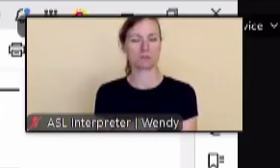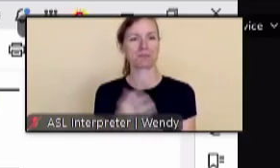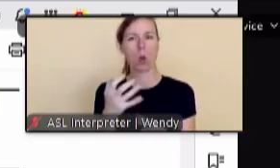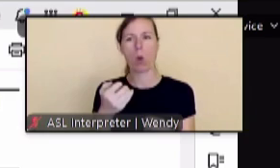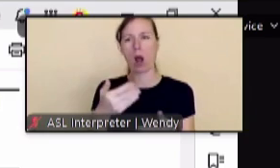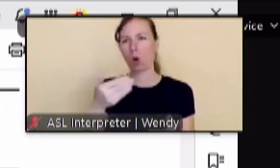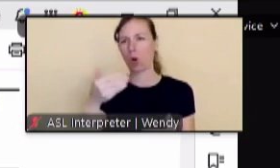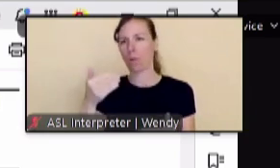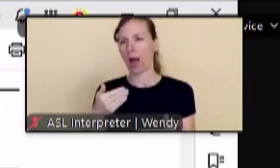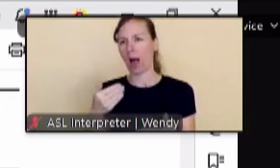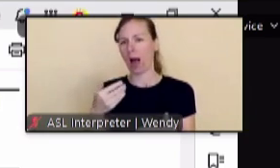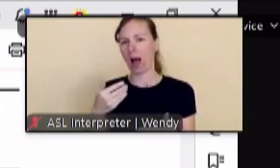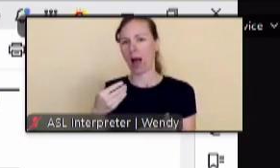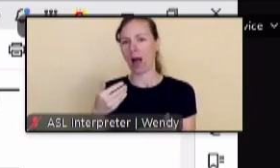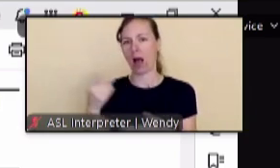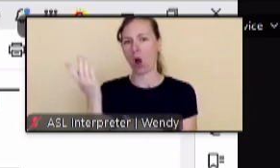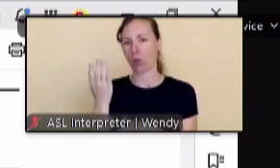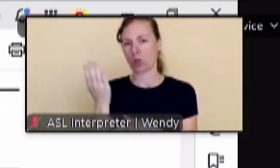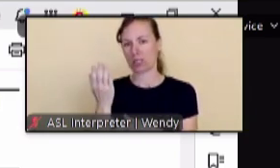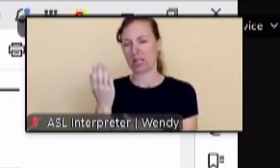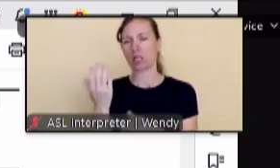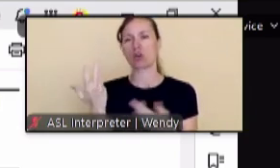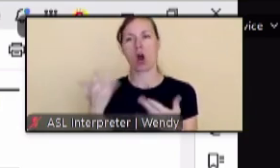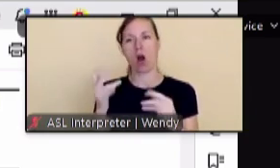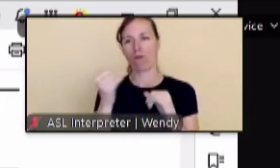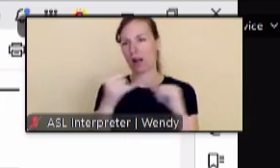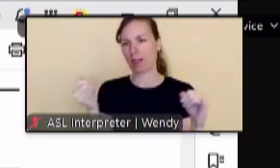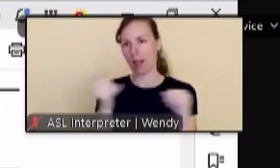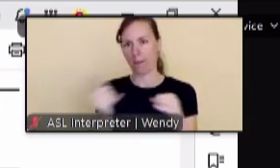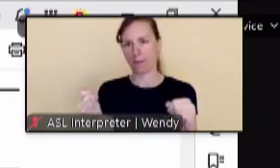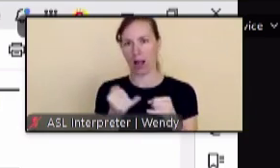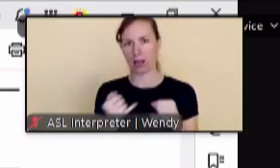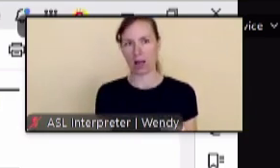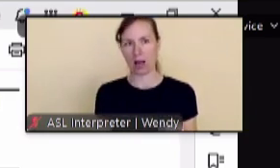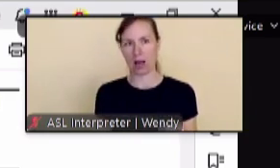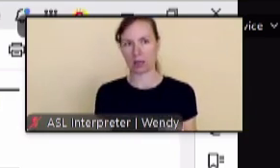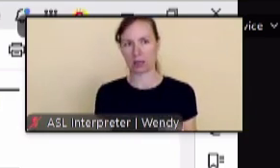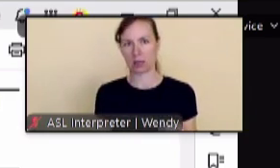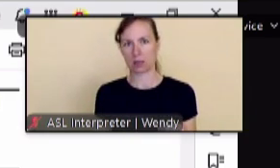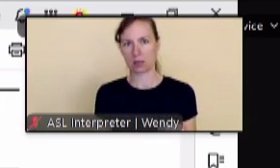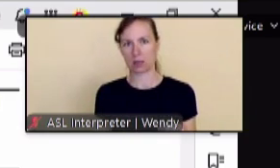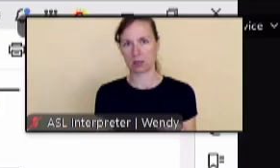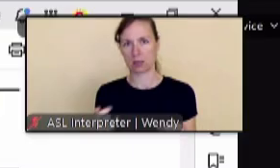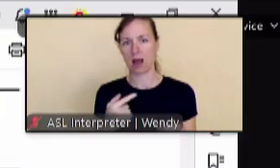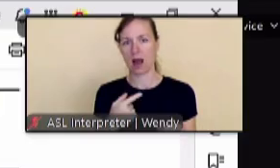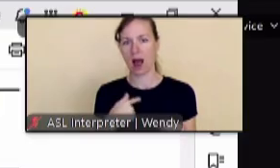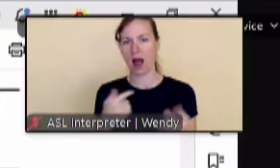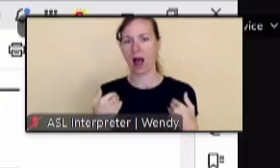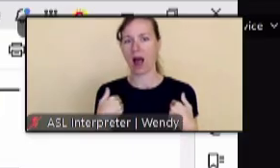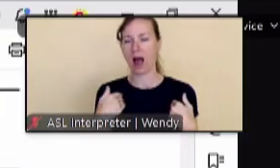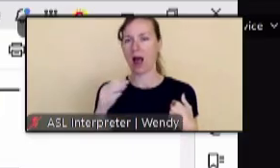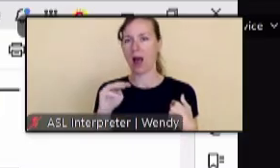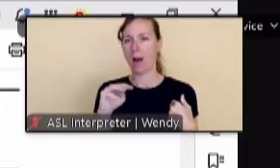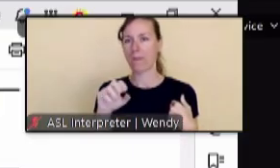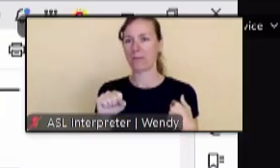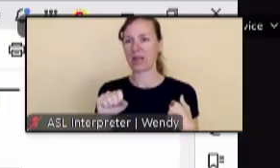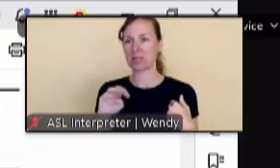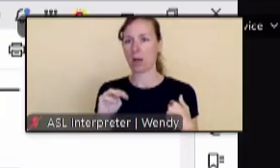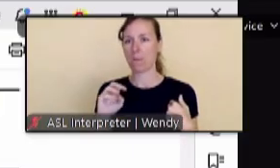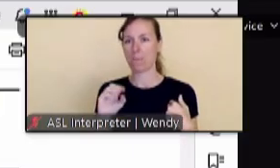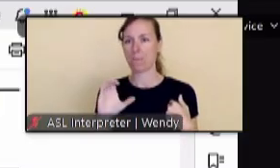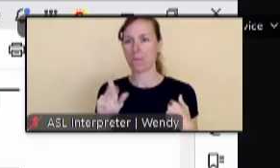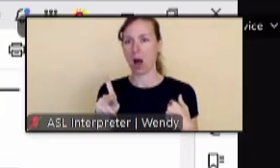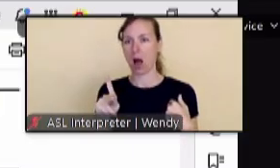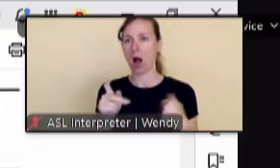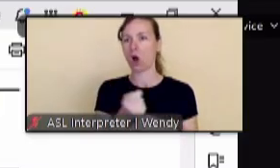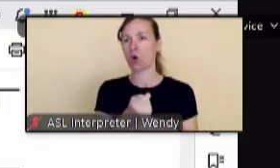had presentations. We went through line by line. I had Ms. Mock take out the